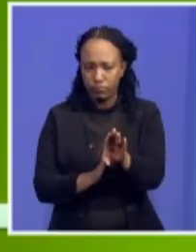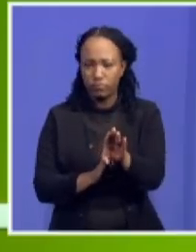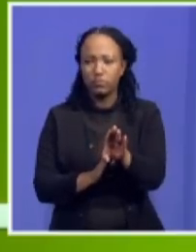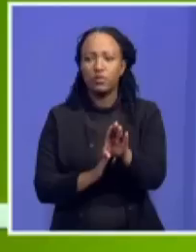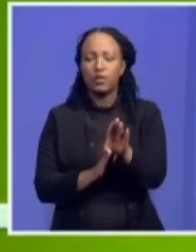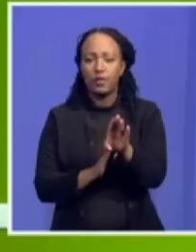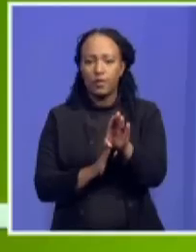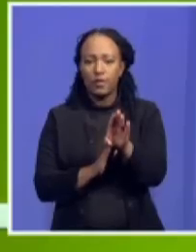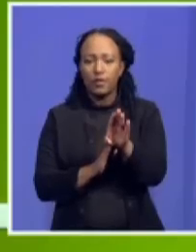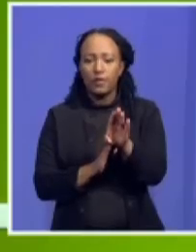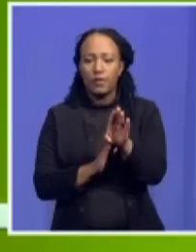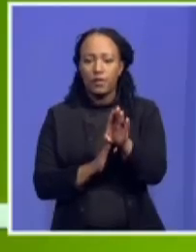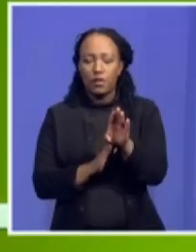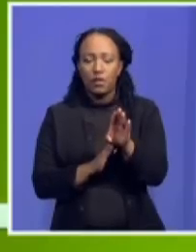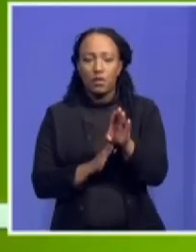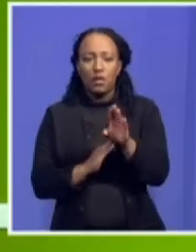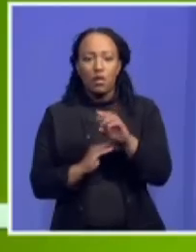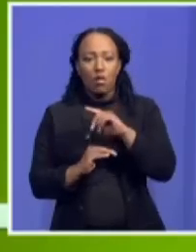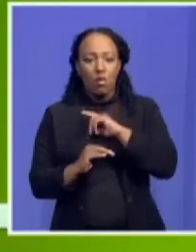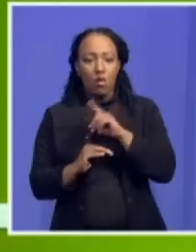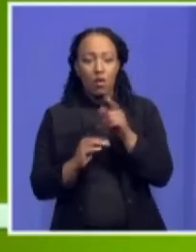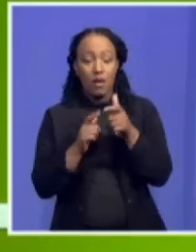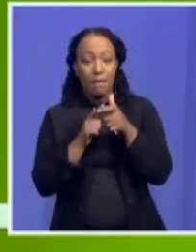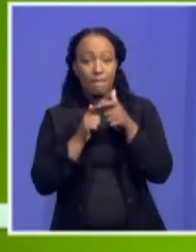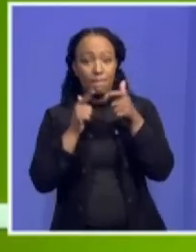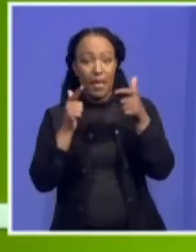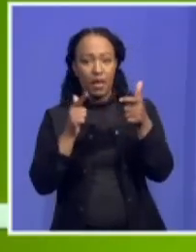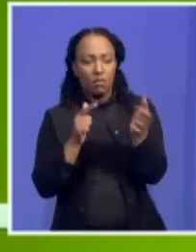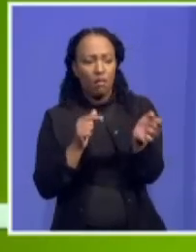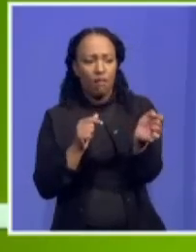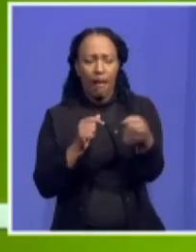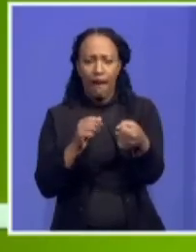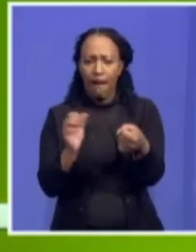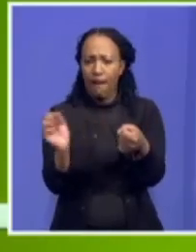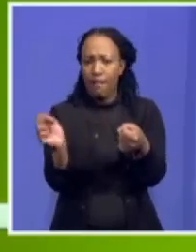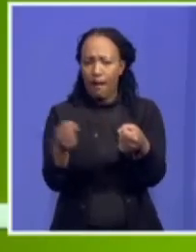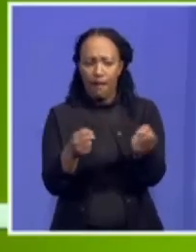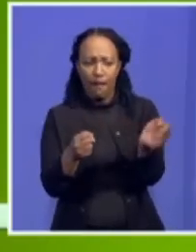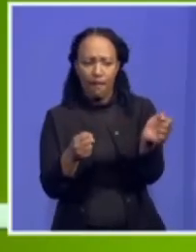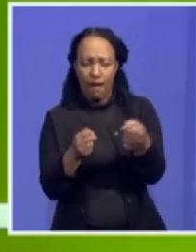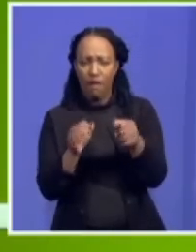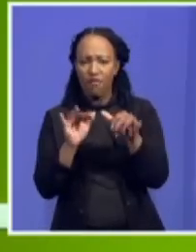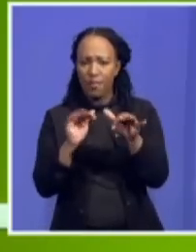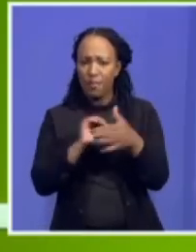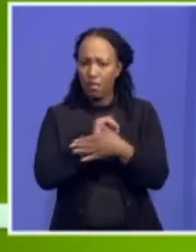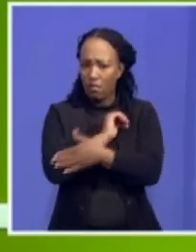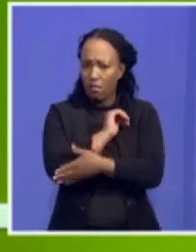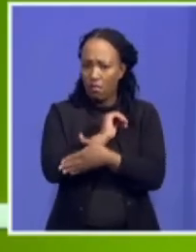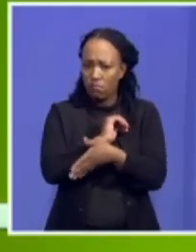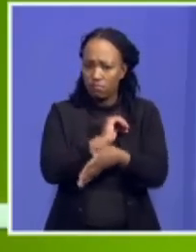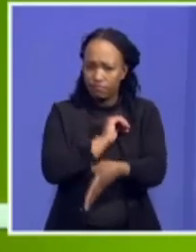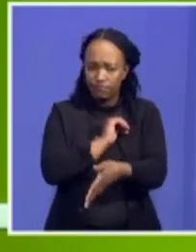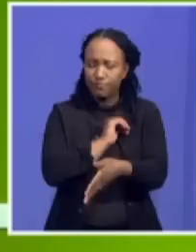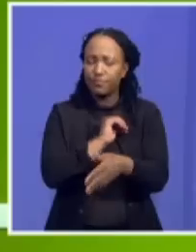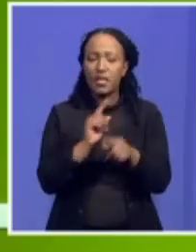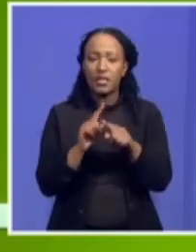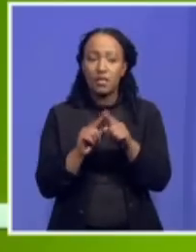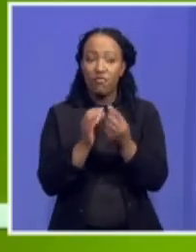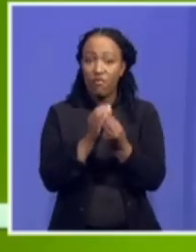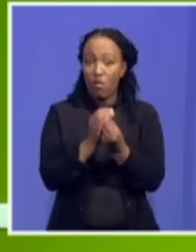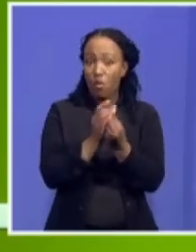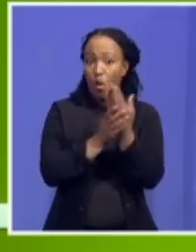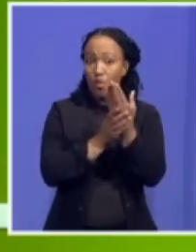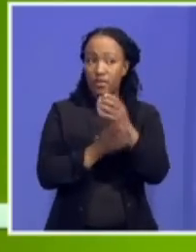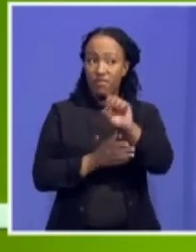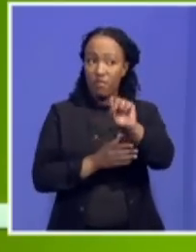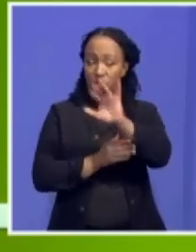only a great employer of the people of our country, but it is also a contributor to the growth of South